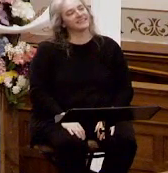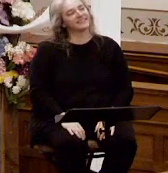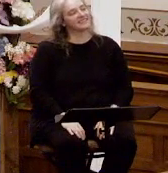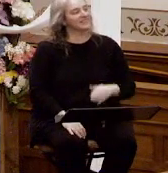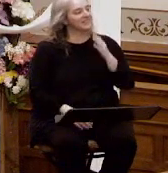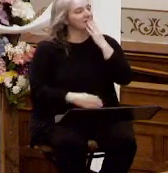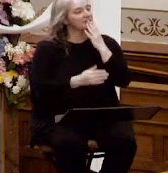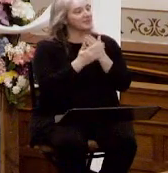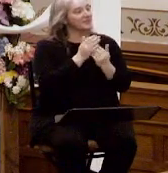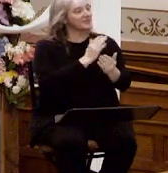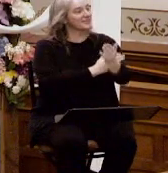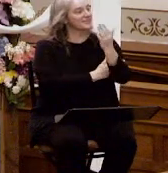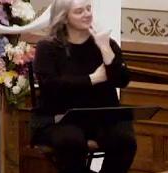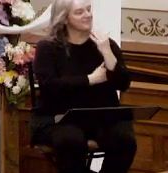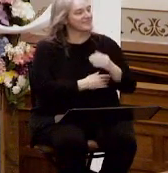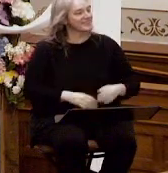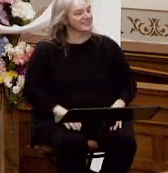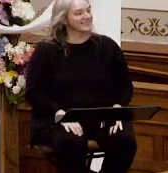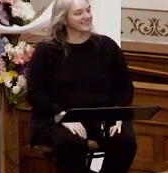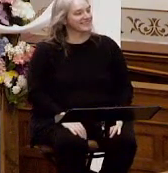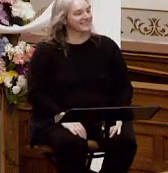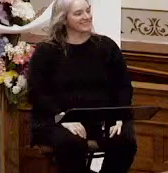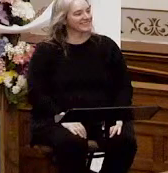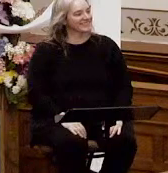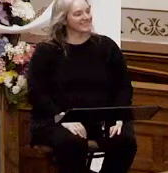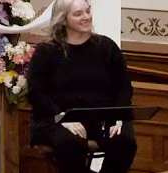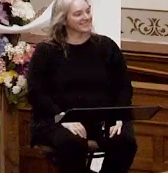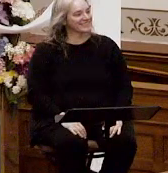Good morning. Good morning.